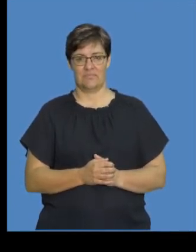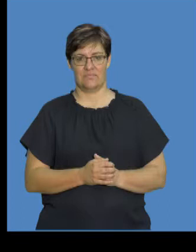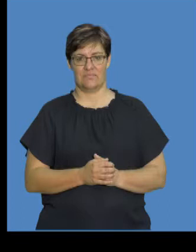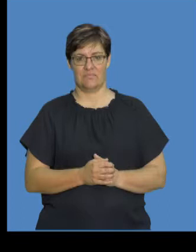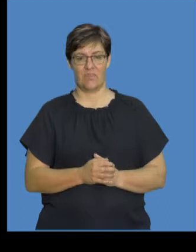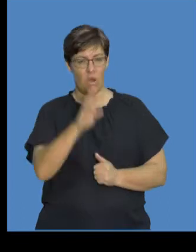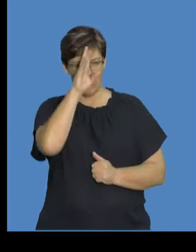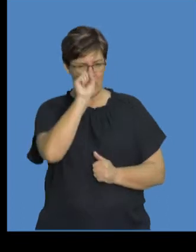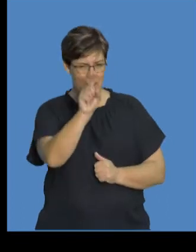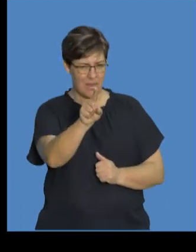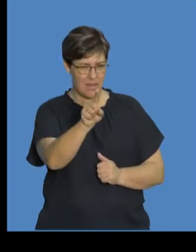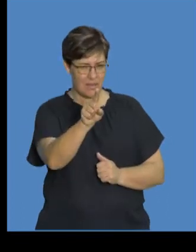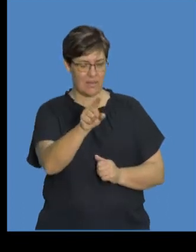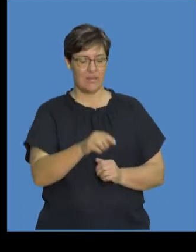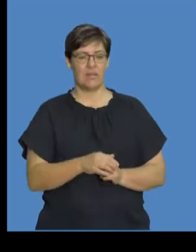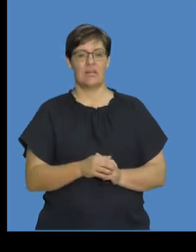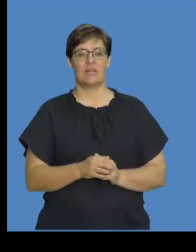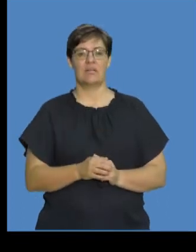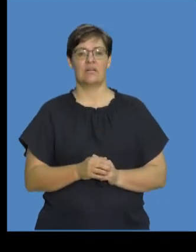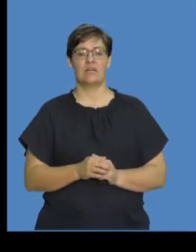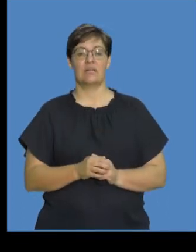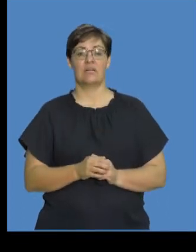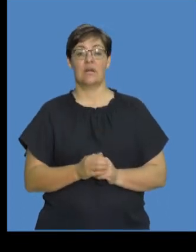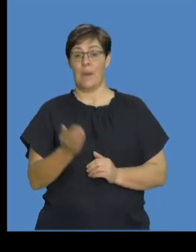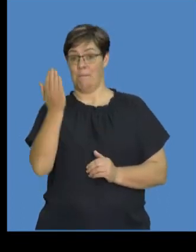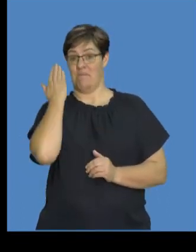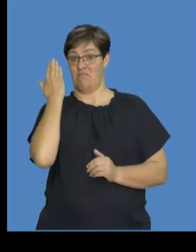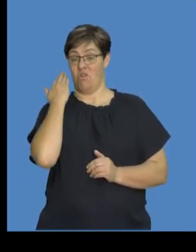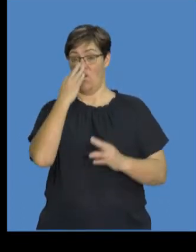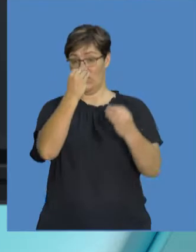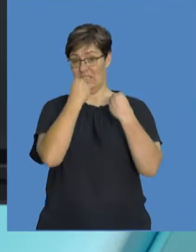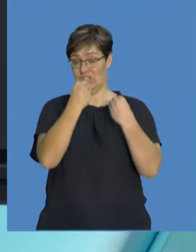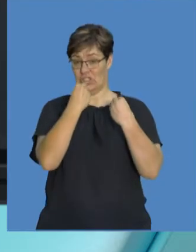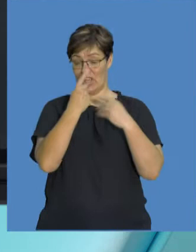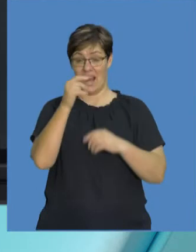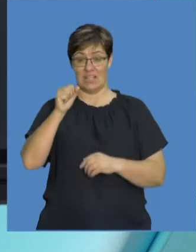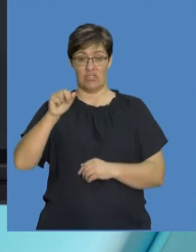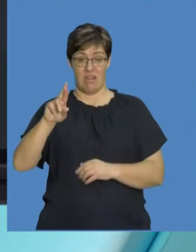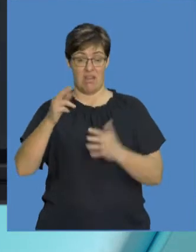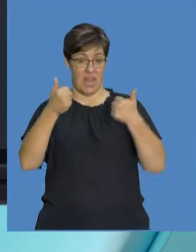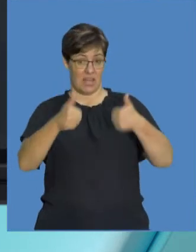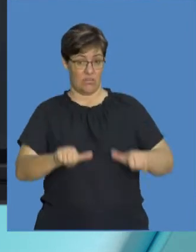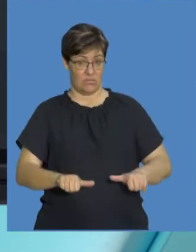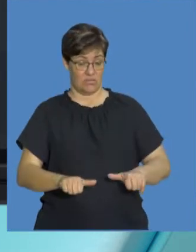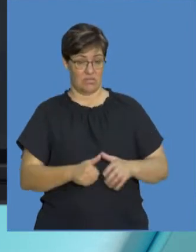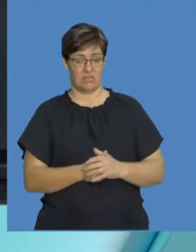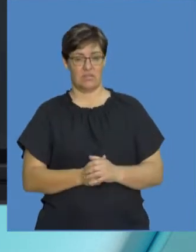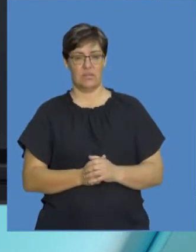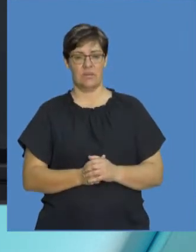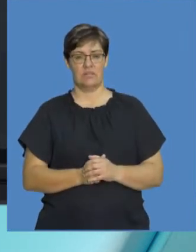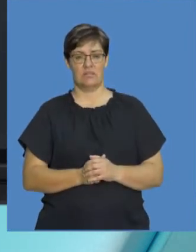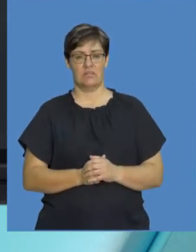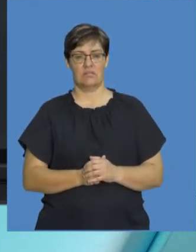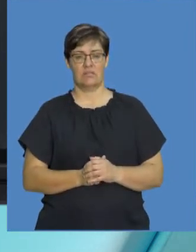if you recall from our previous lessons on the ledger accounts, we said that when